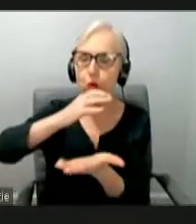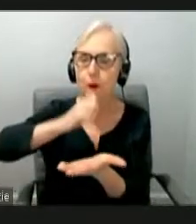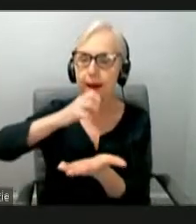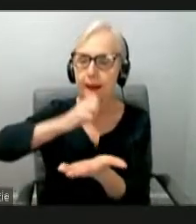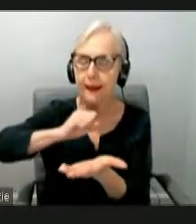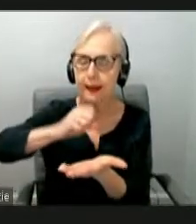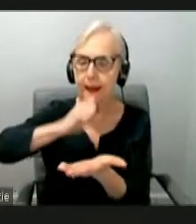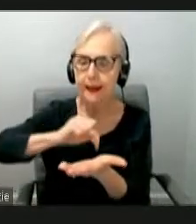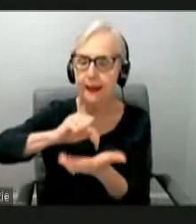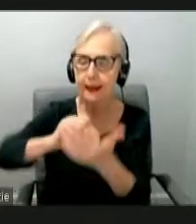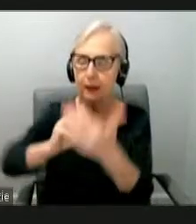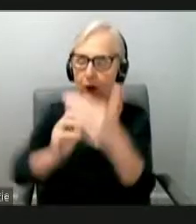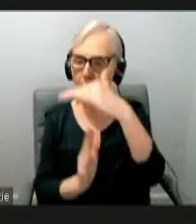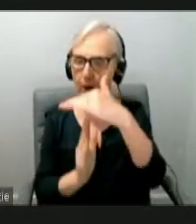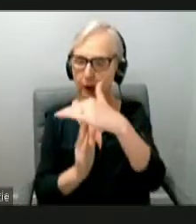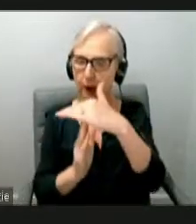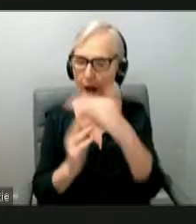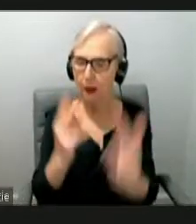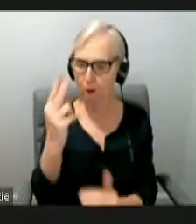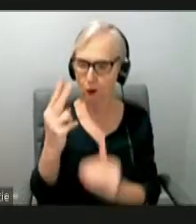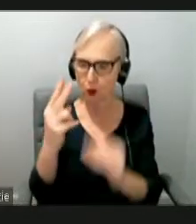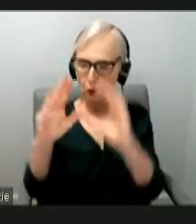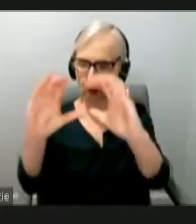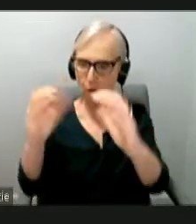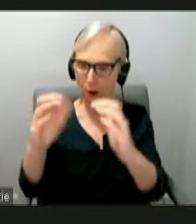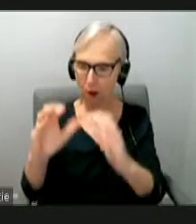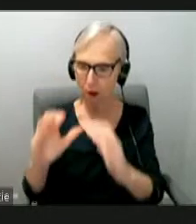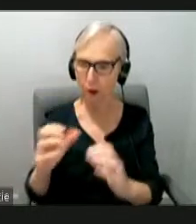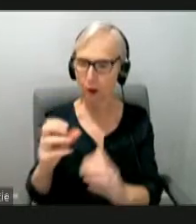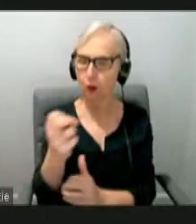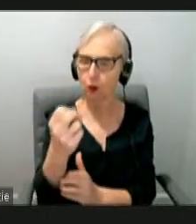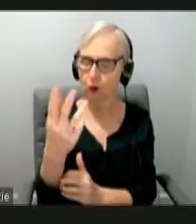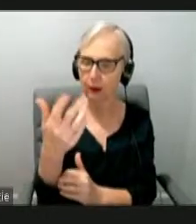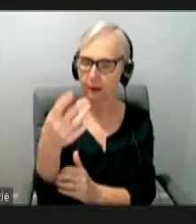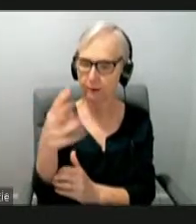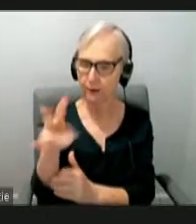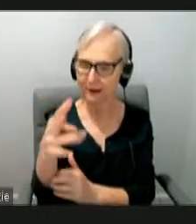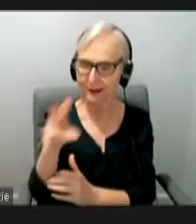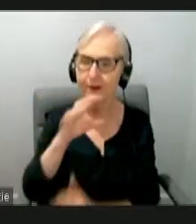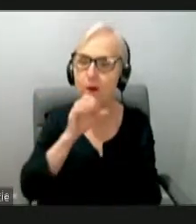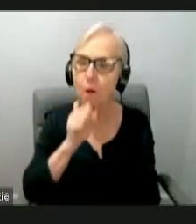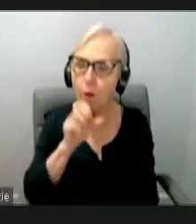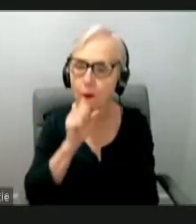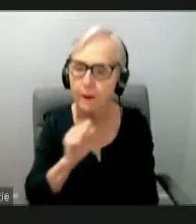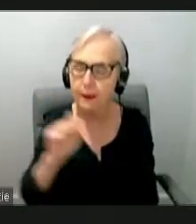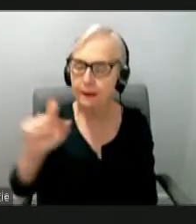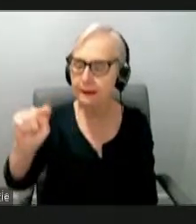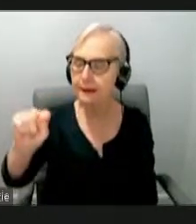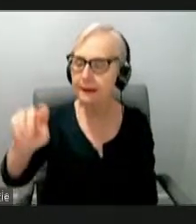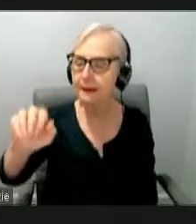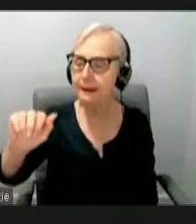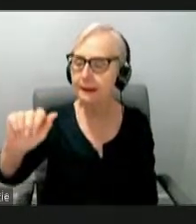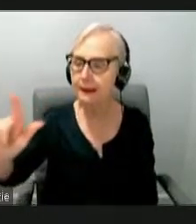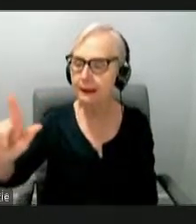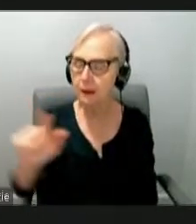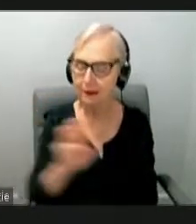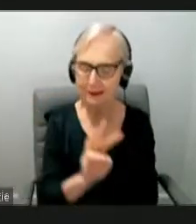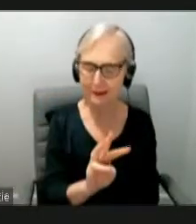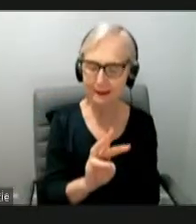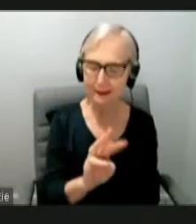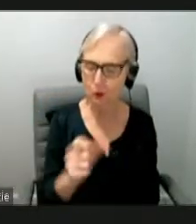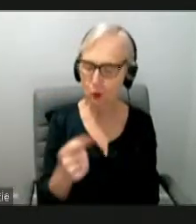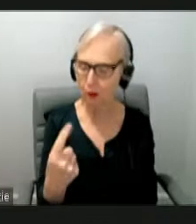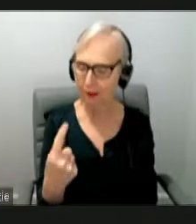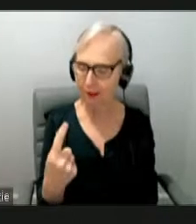shown in the top two categories here. So 12 to 17-year-olds shown in orange, and then in teal, we have our 6 to 11-year-olds. Those two